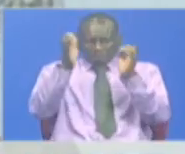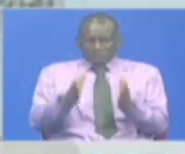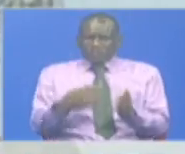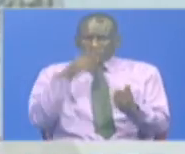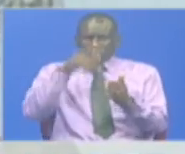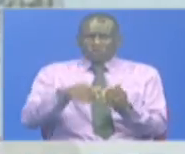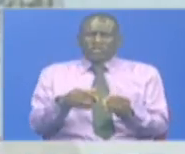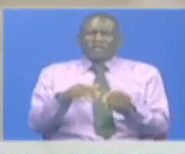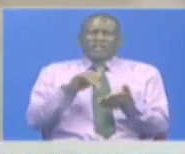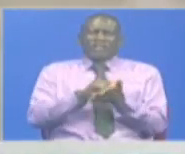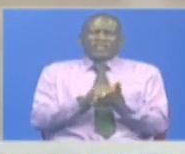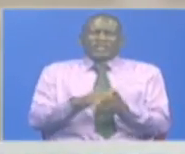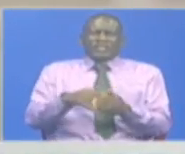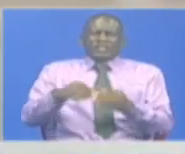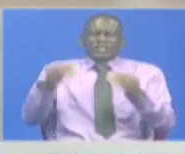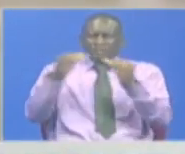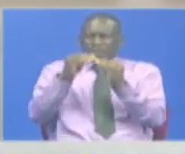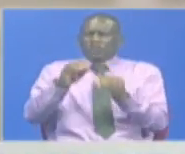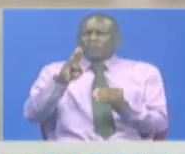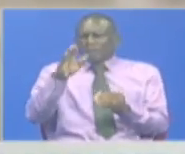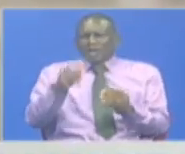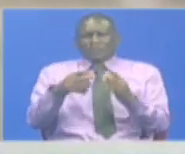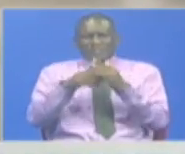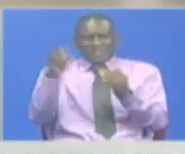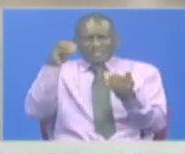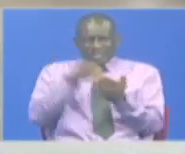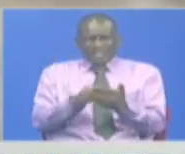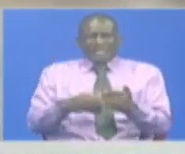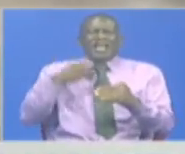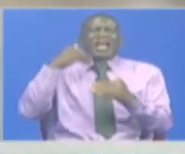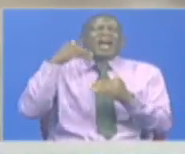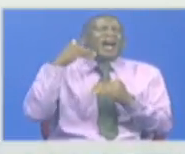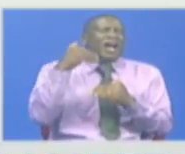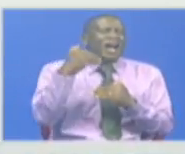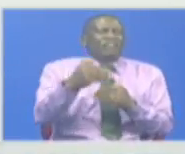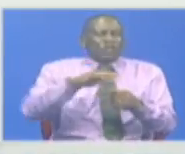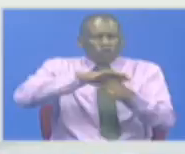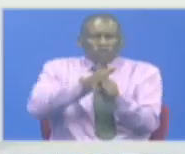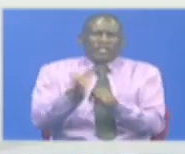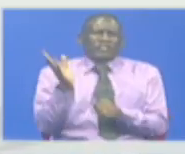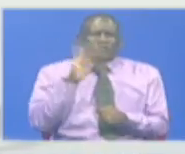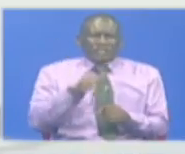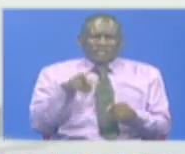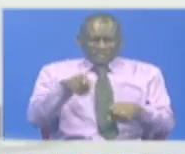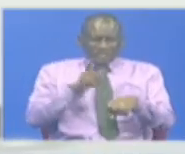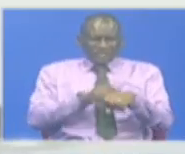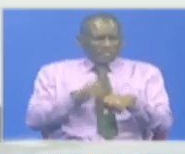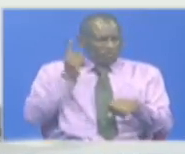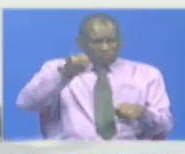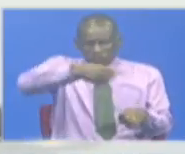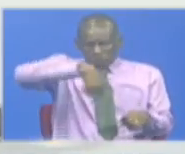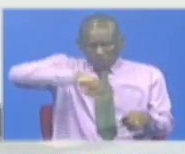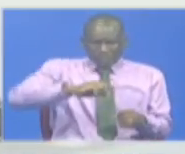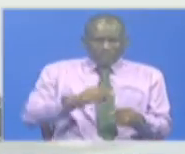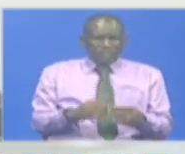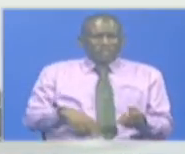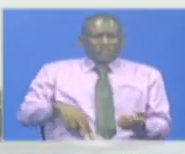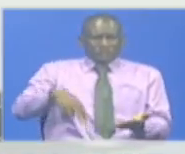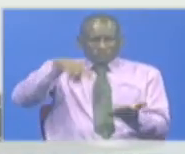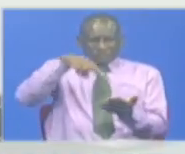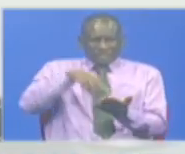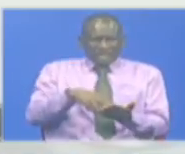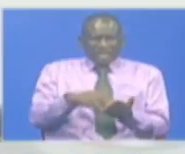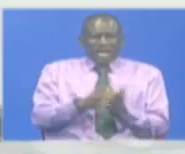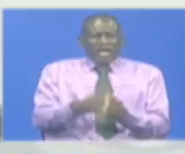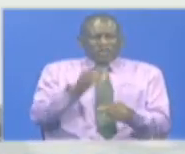been eliminated, as the rallies had not yet achieved the intended goals. This is the time for us to rise and come